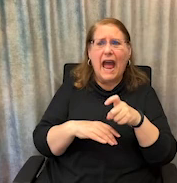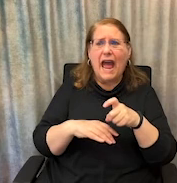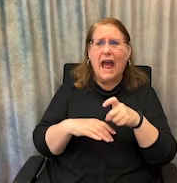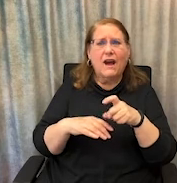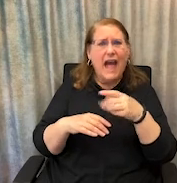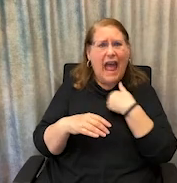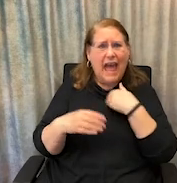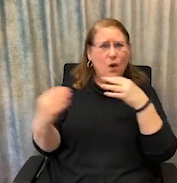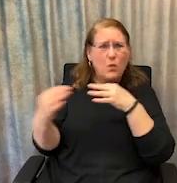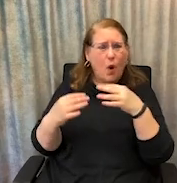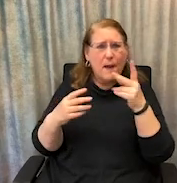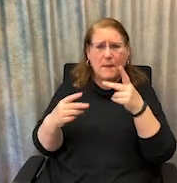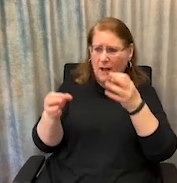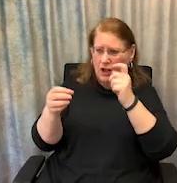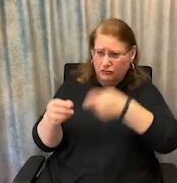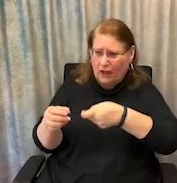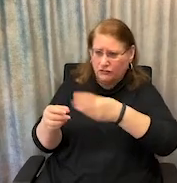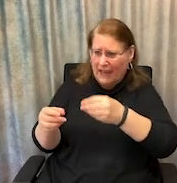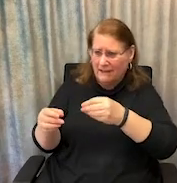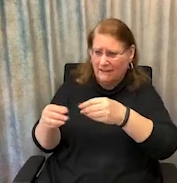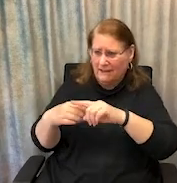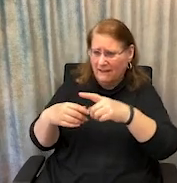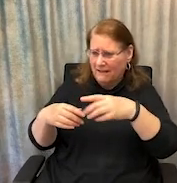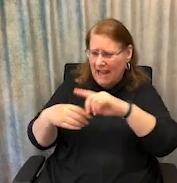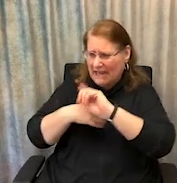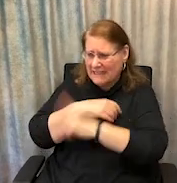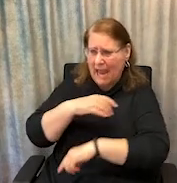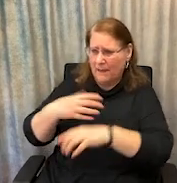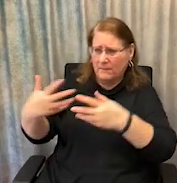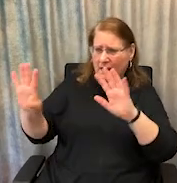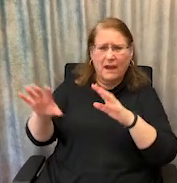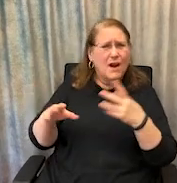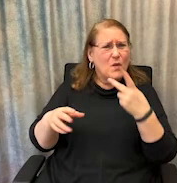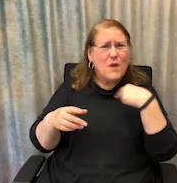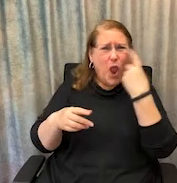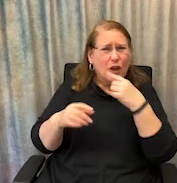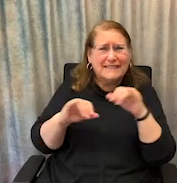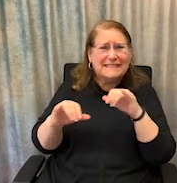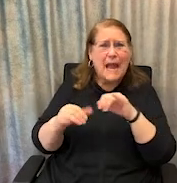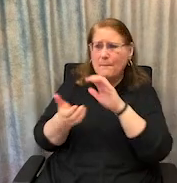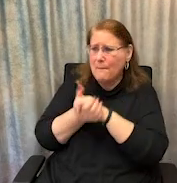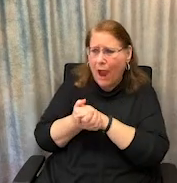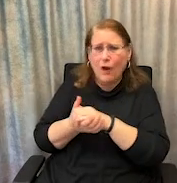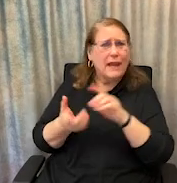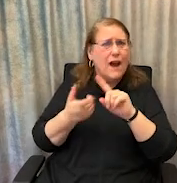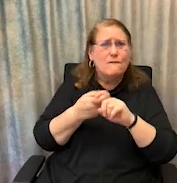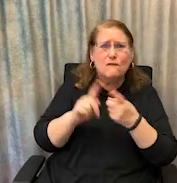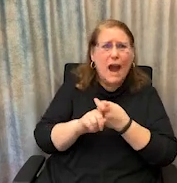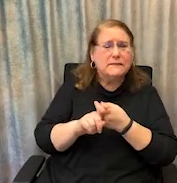had this war and people were judged and condemned, even though we have the same culture and we look the same and we were married and were